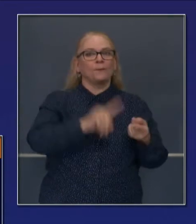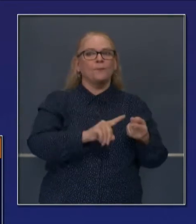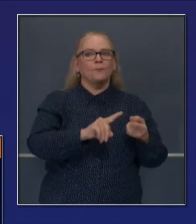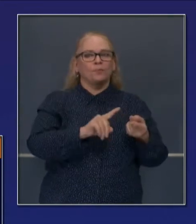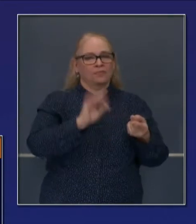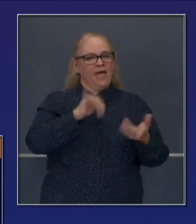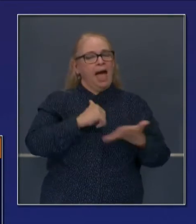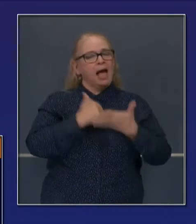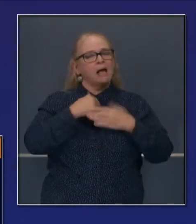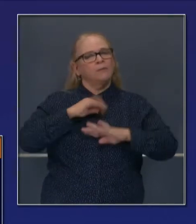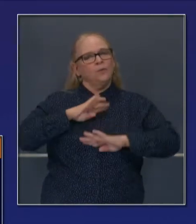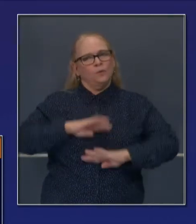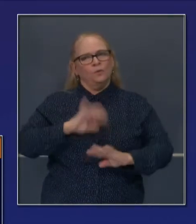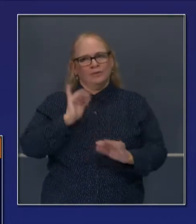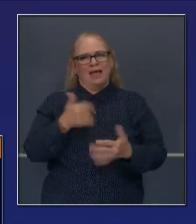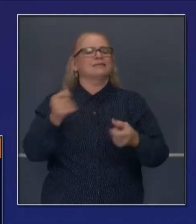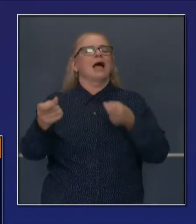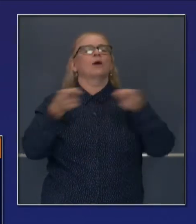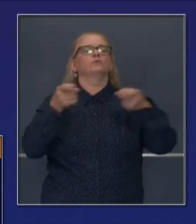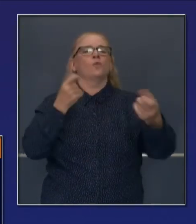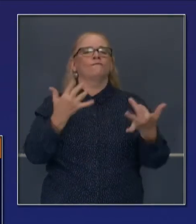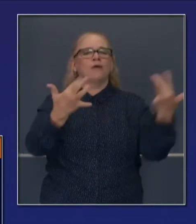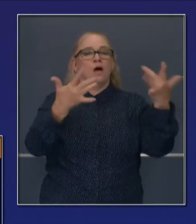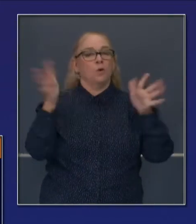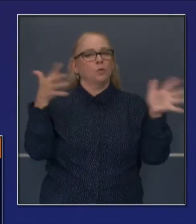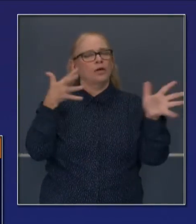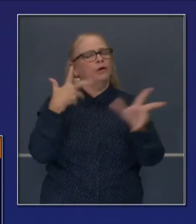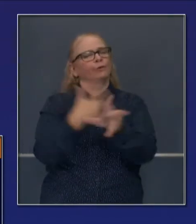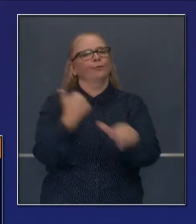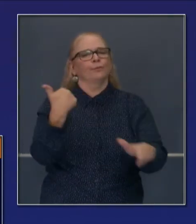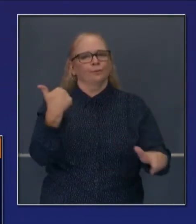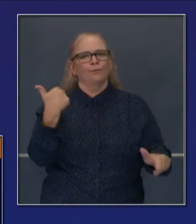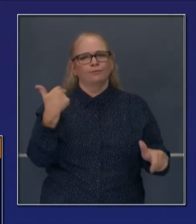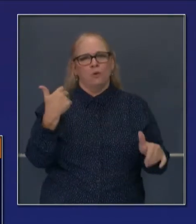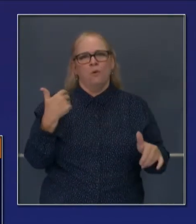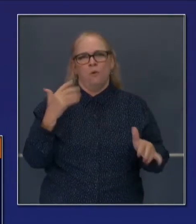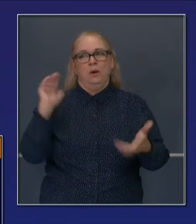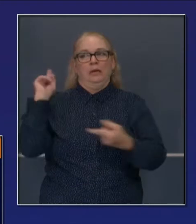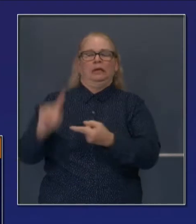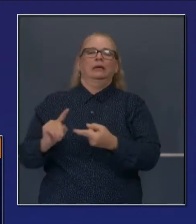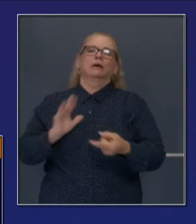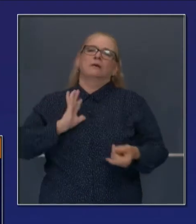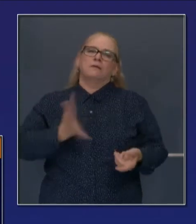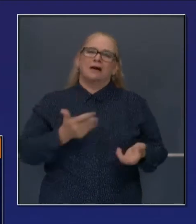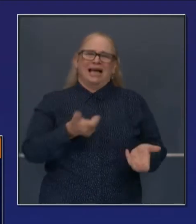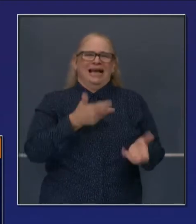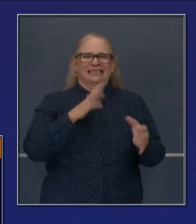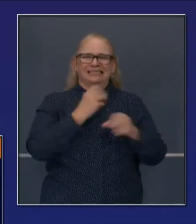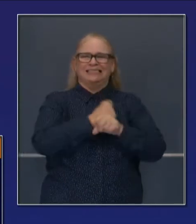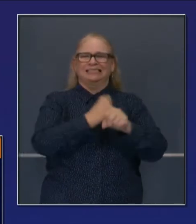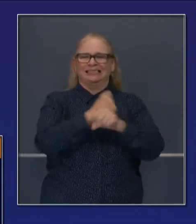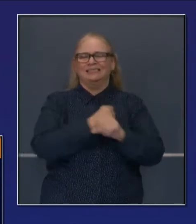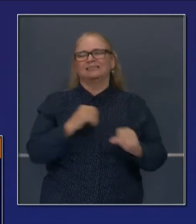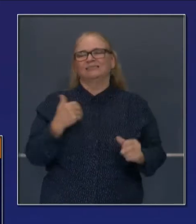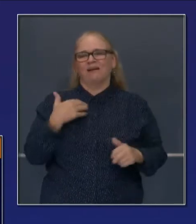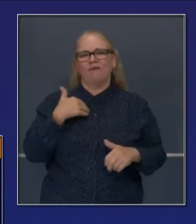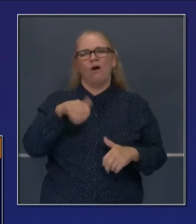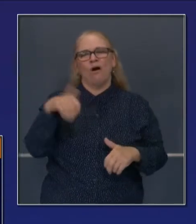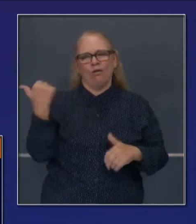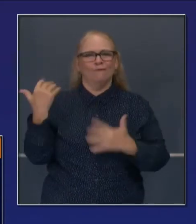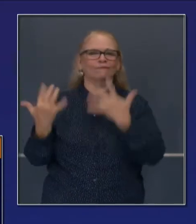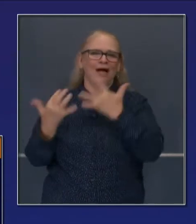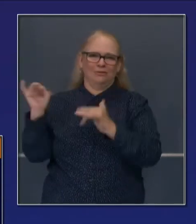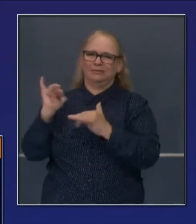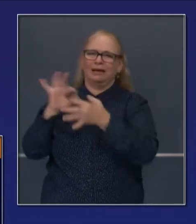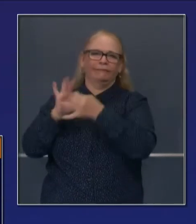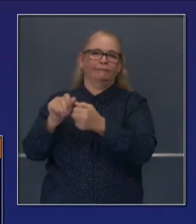shape over the state. A number of other complexes that we've been highlighting over the course of the last number of months that we did not include